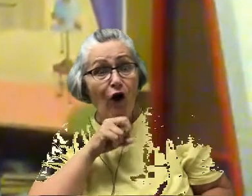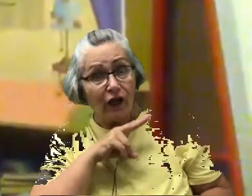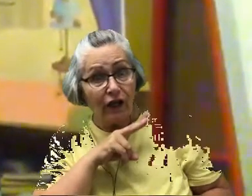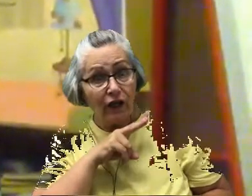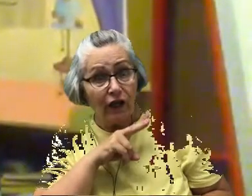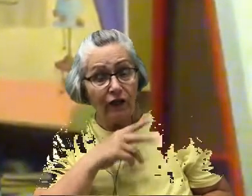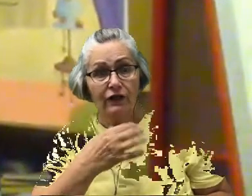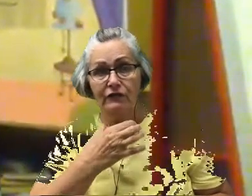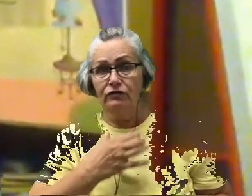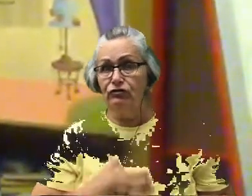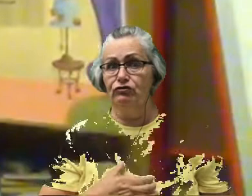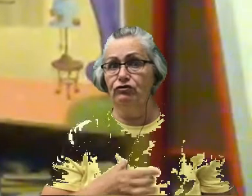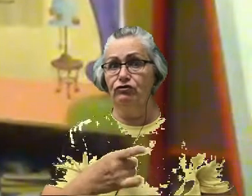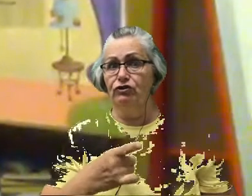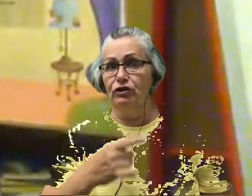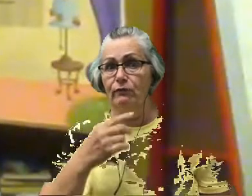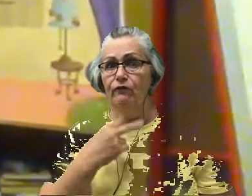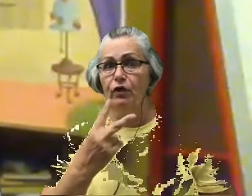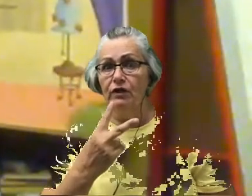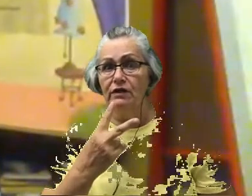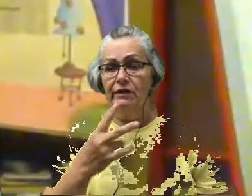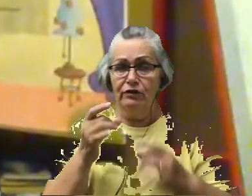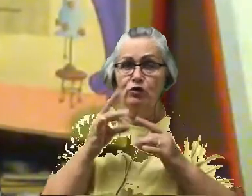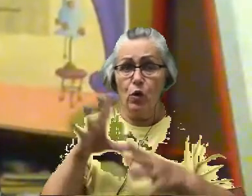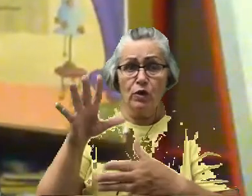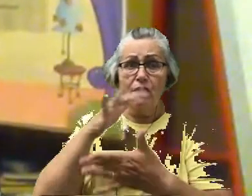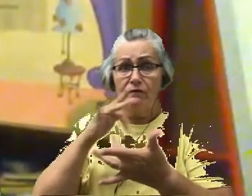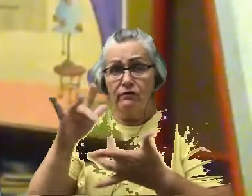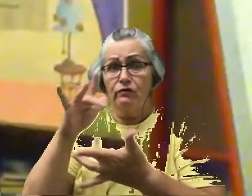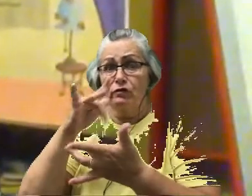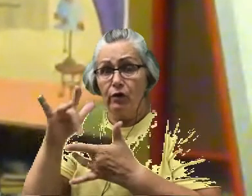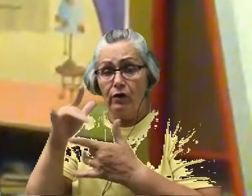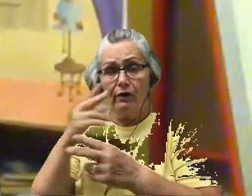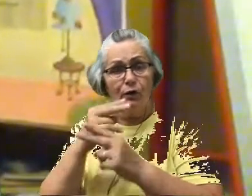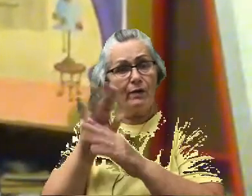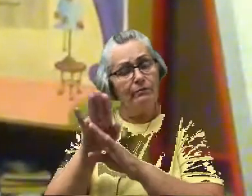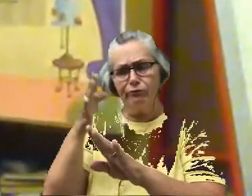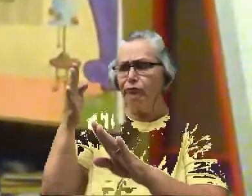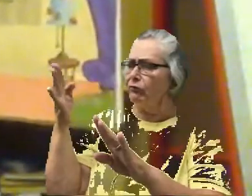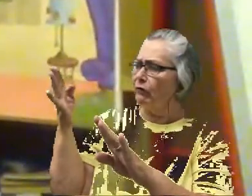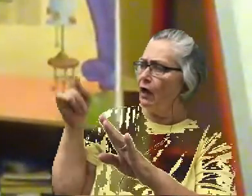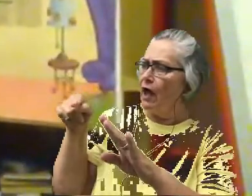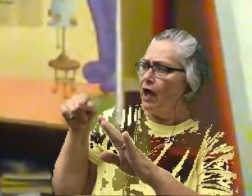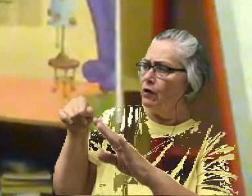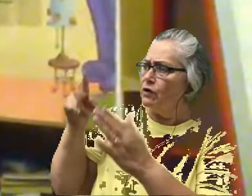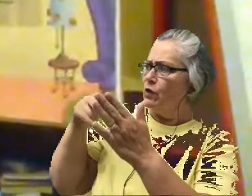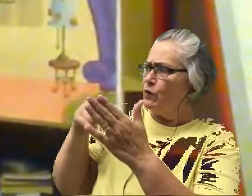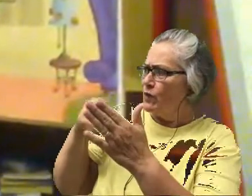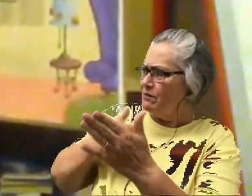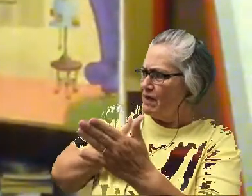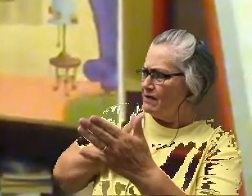deep voice. "Don't care for this storm." Rabbit opened the door. "I was about to read myself a